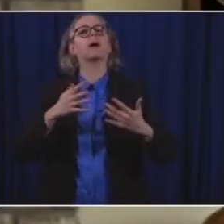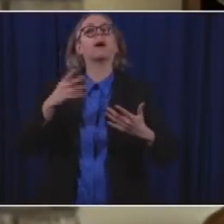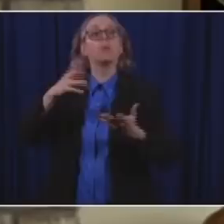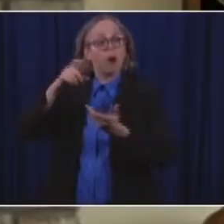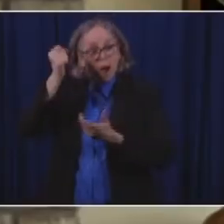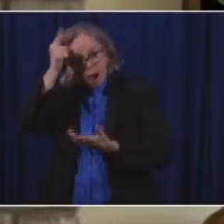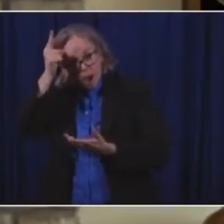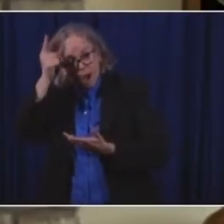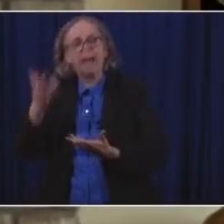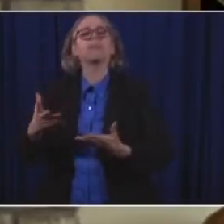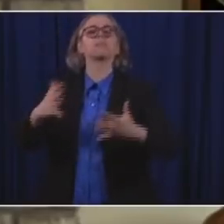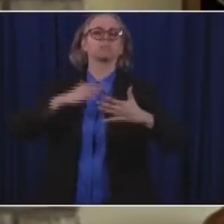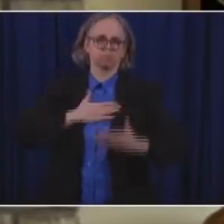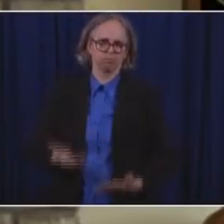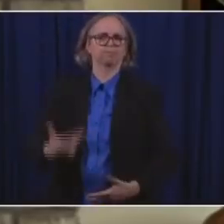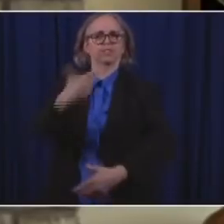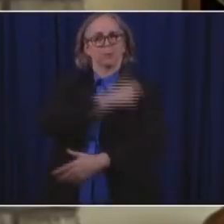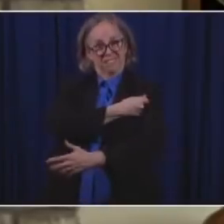it.